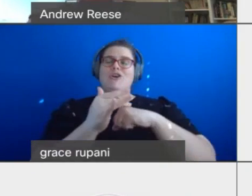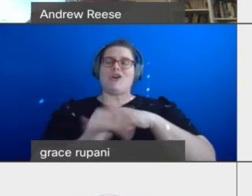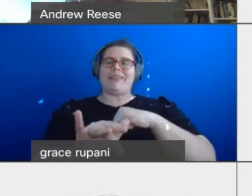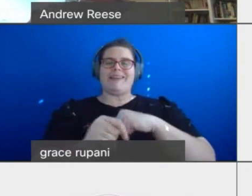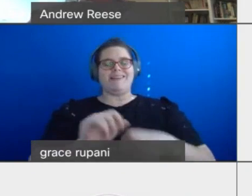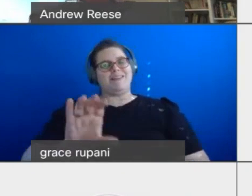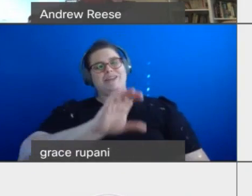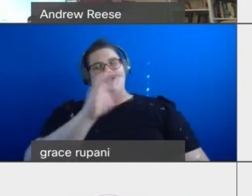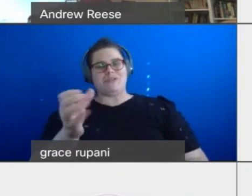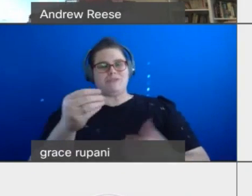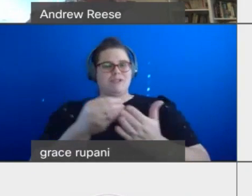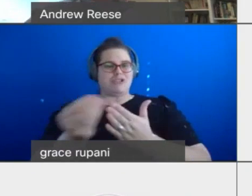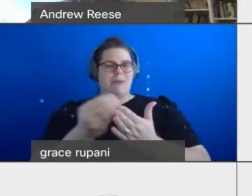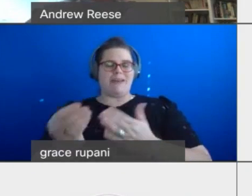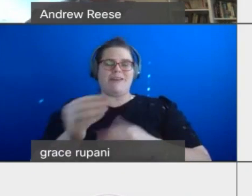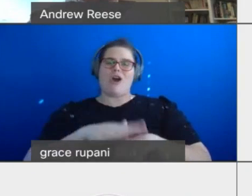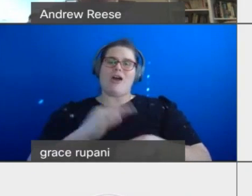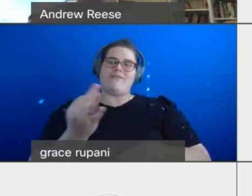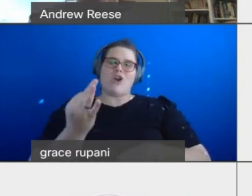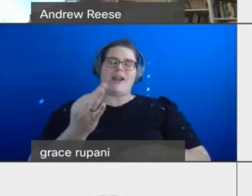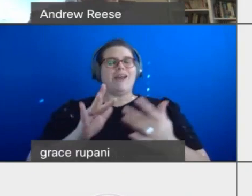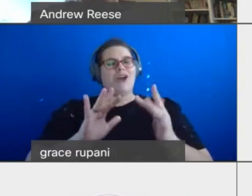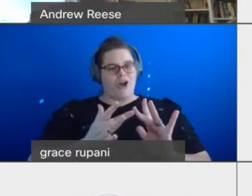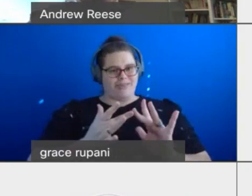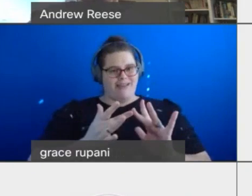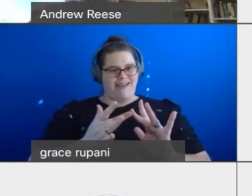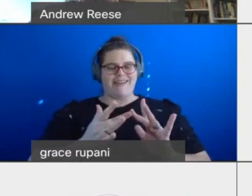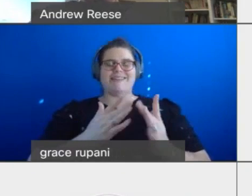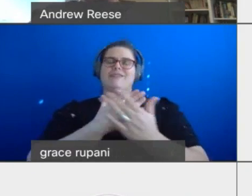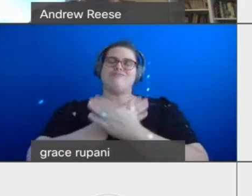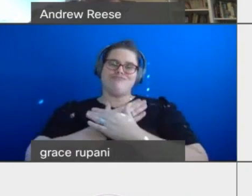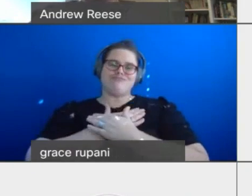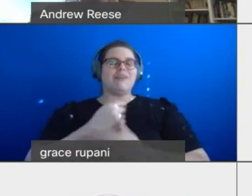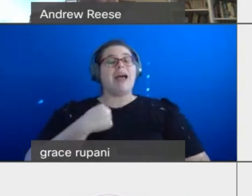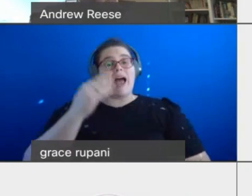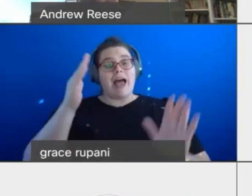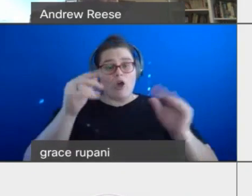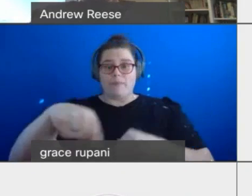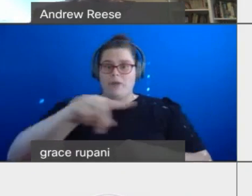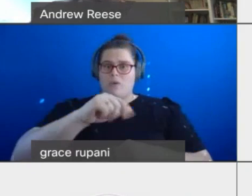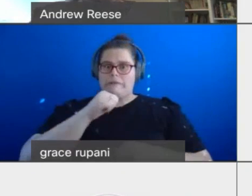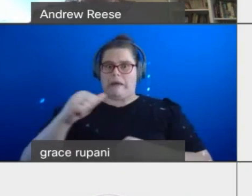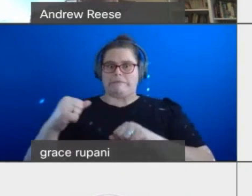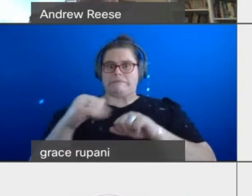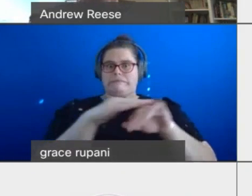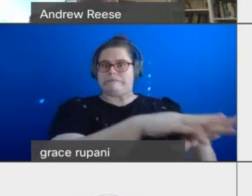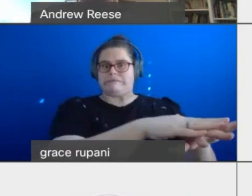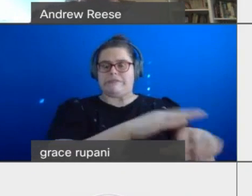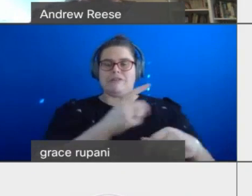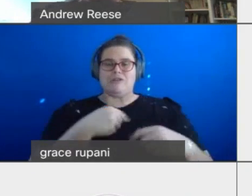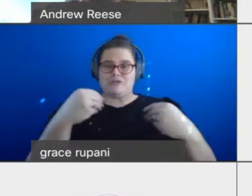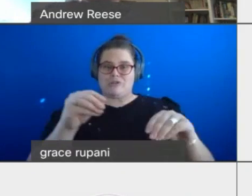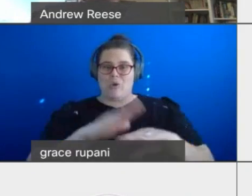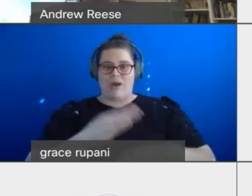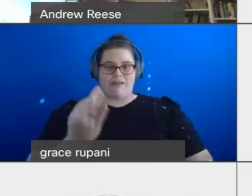online Friday rather than, my hope would be that people are not crowding into stores on Friday. And,